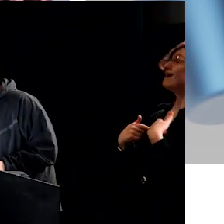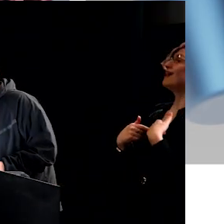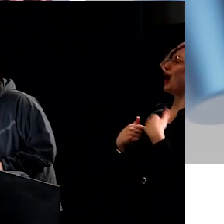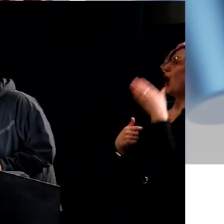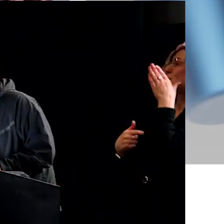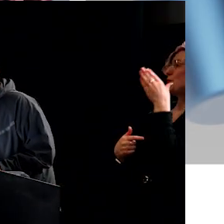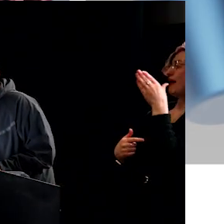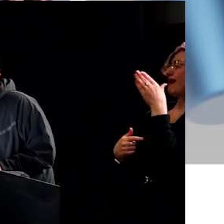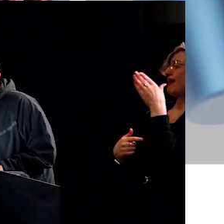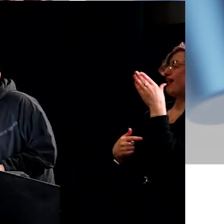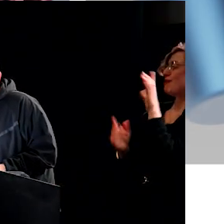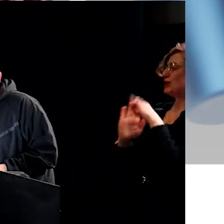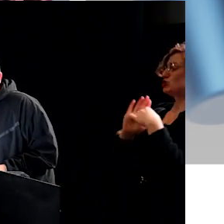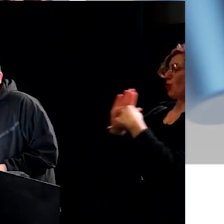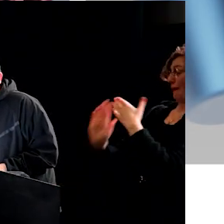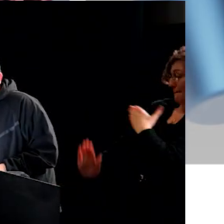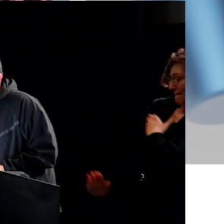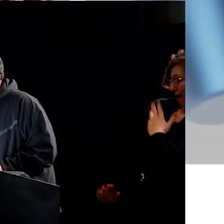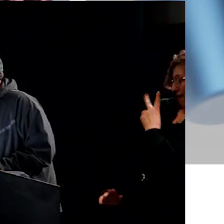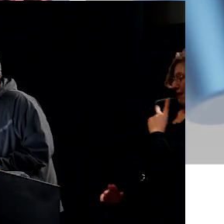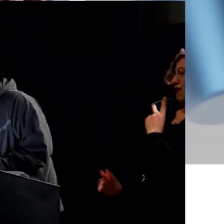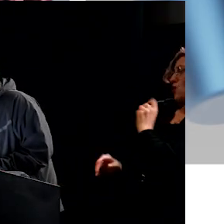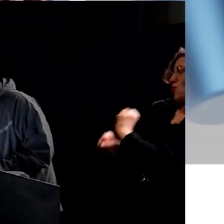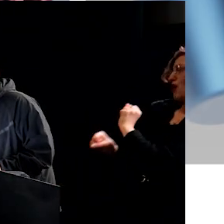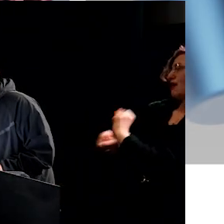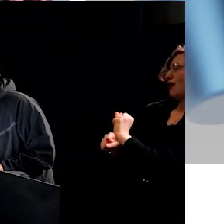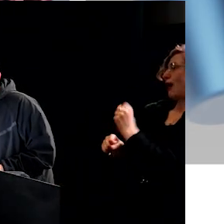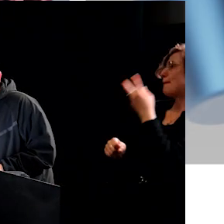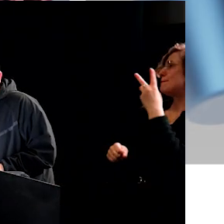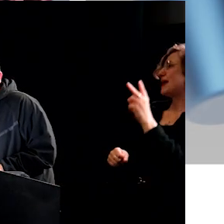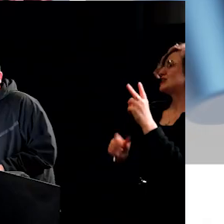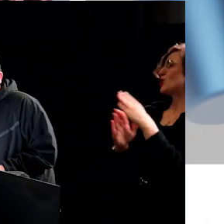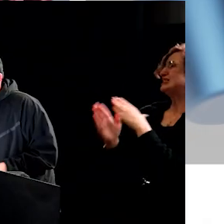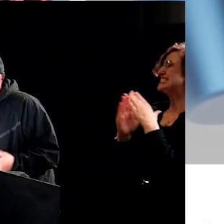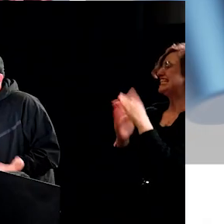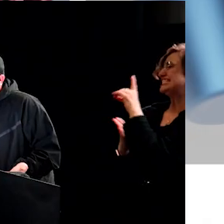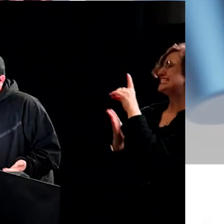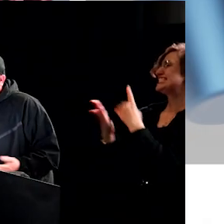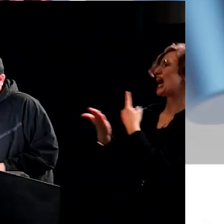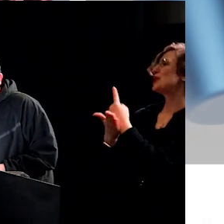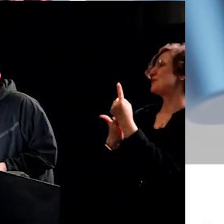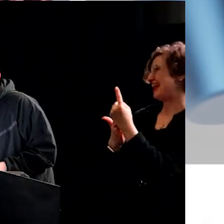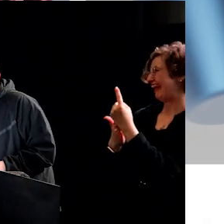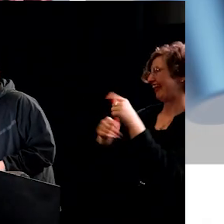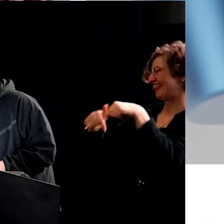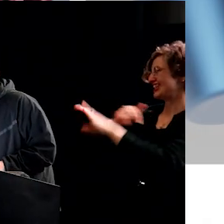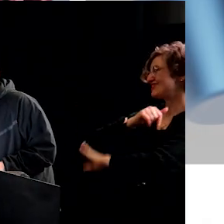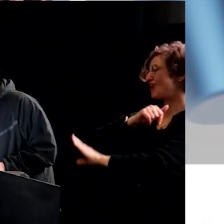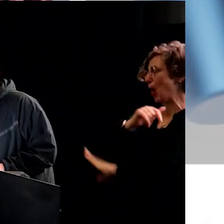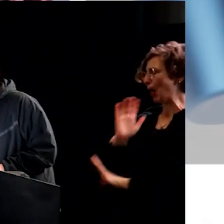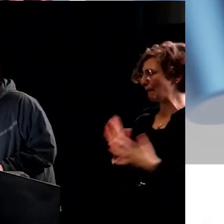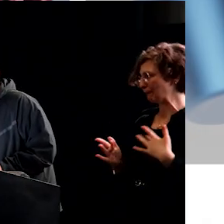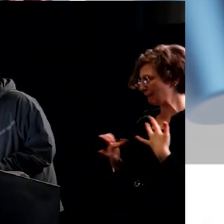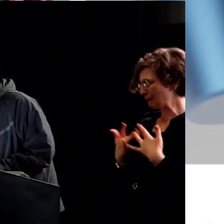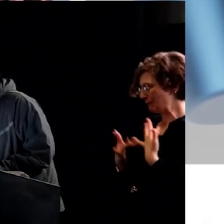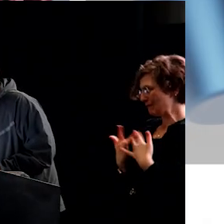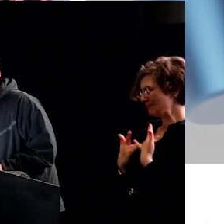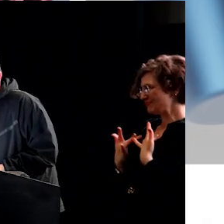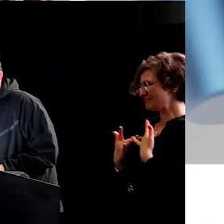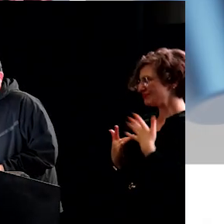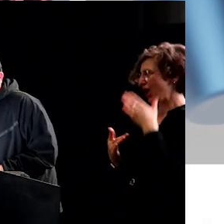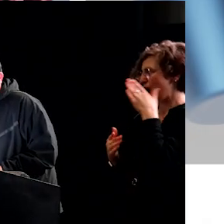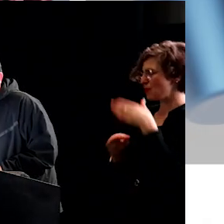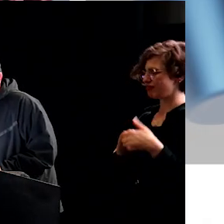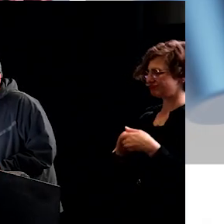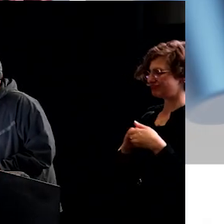personal work featured at the Mexico City's Design Week sometime this fall, so that's very exciting. I get to collaborate with some of